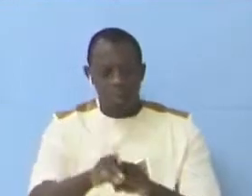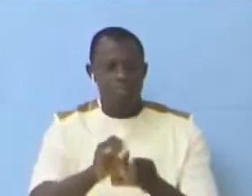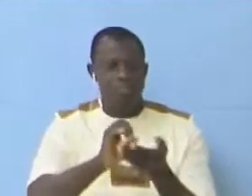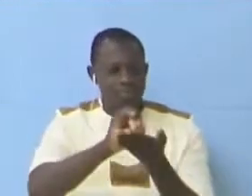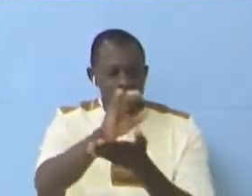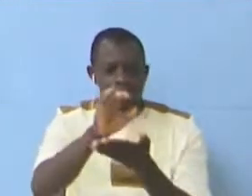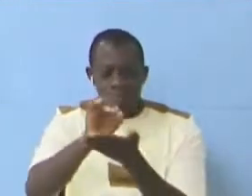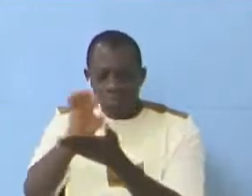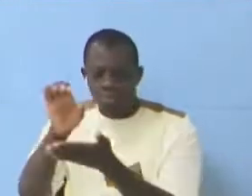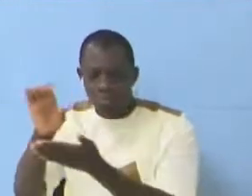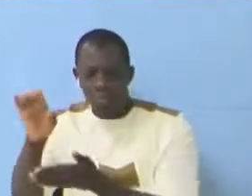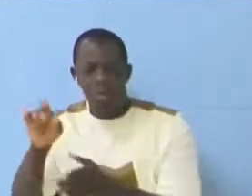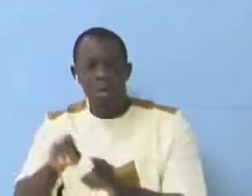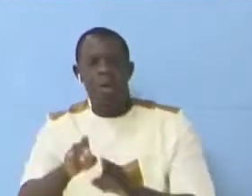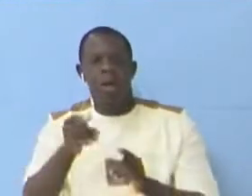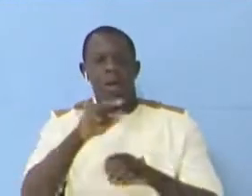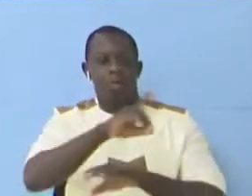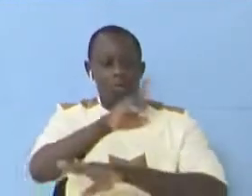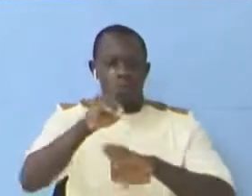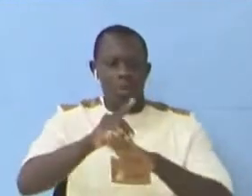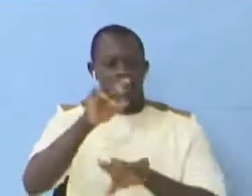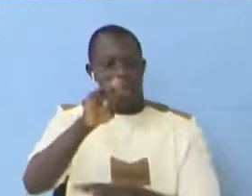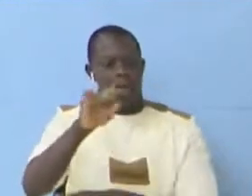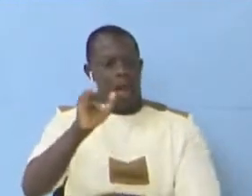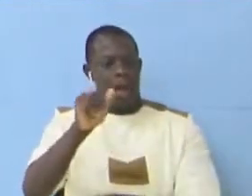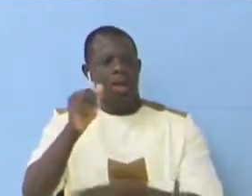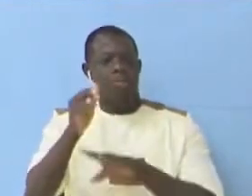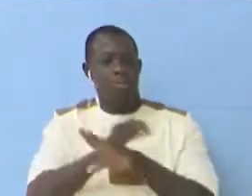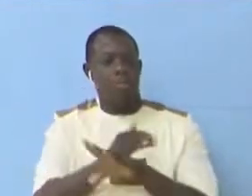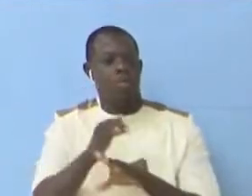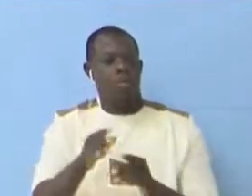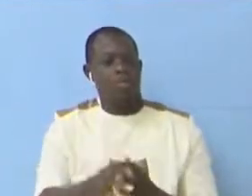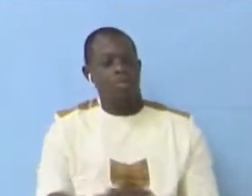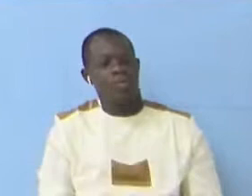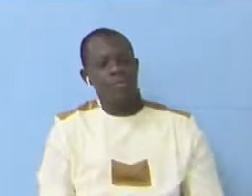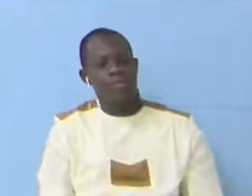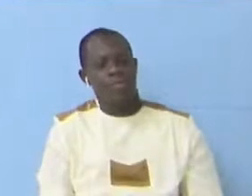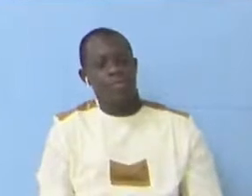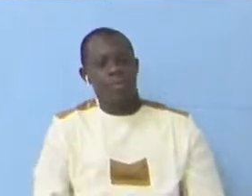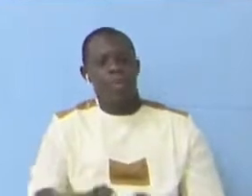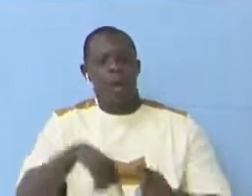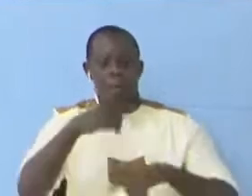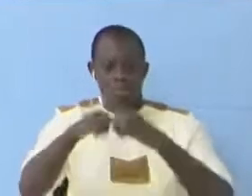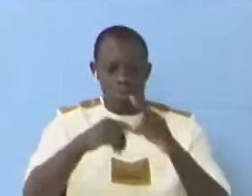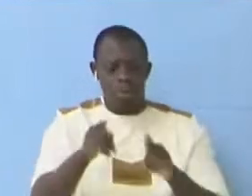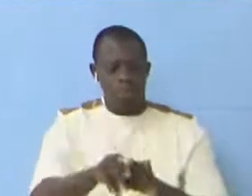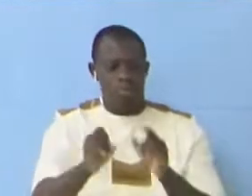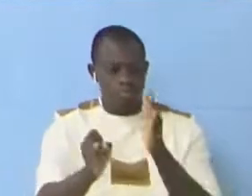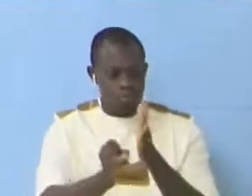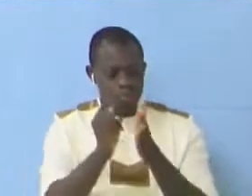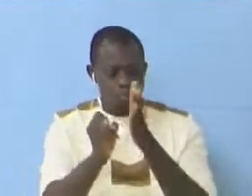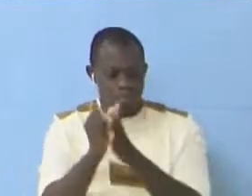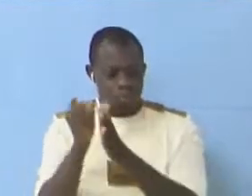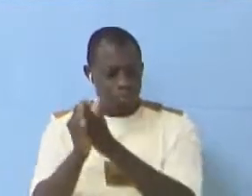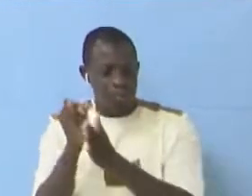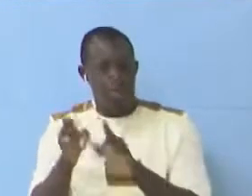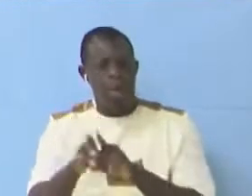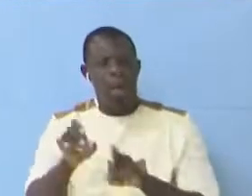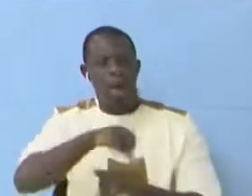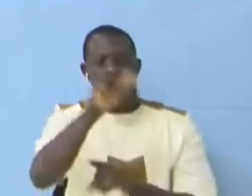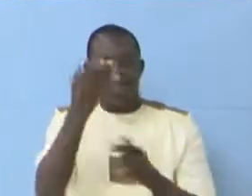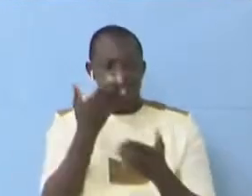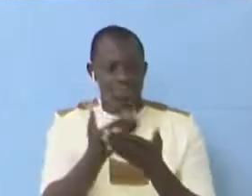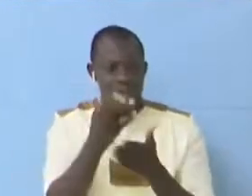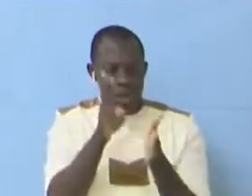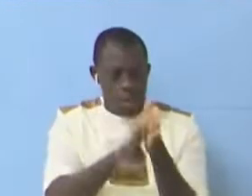agency. Te liñ daan def rek mooy joxe ndigal ci buntu liggéeykaay boobu. Investigate. ñu gestu. And report